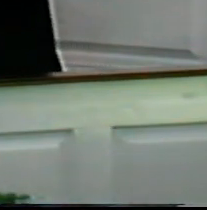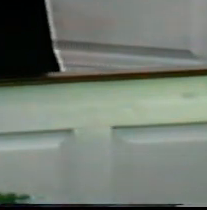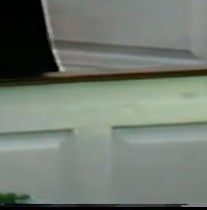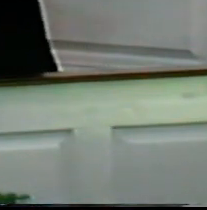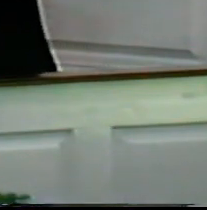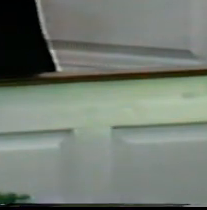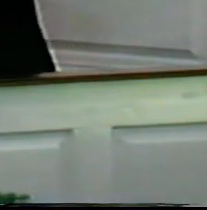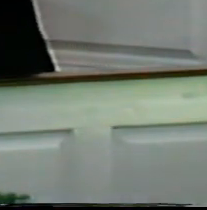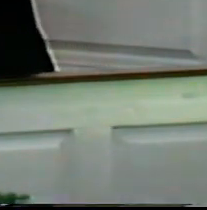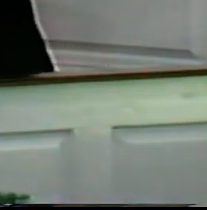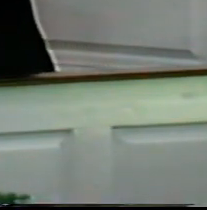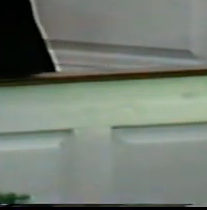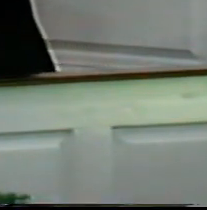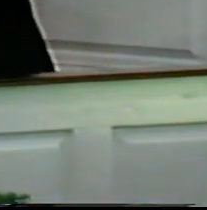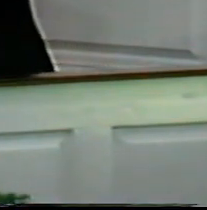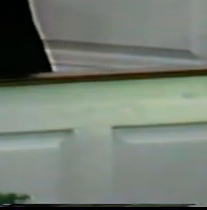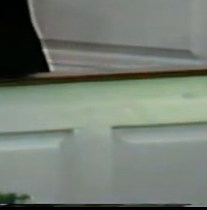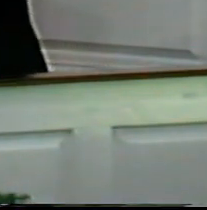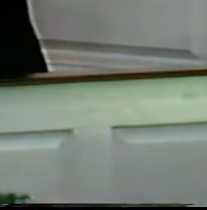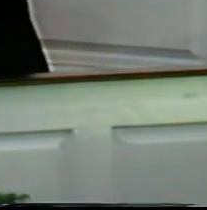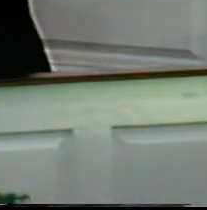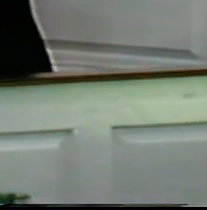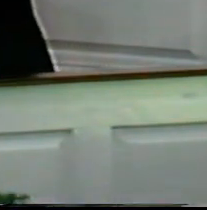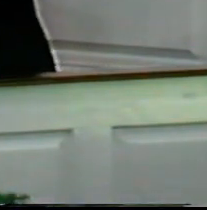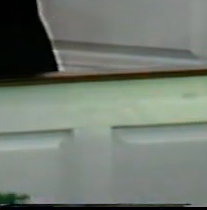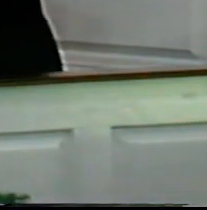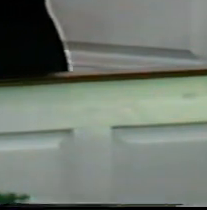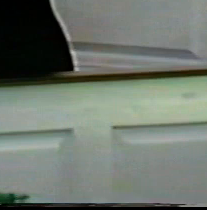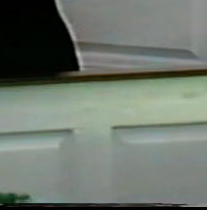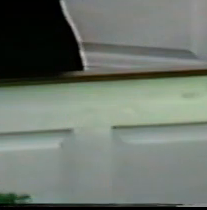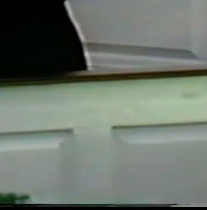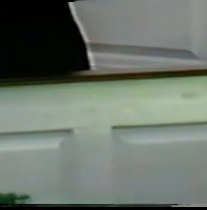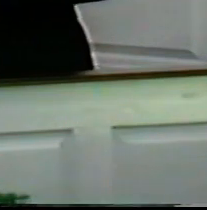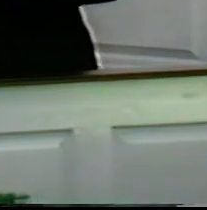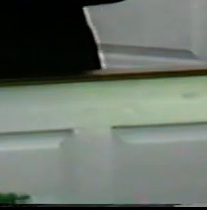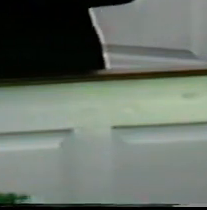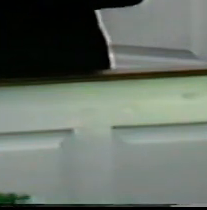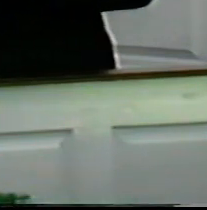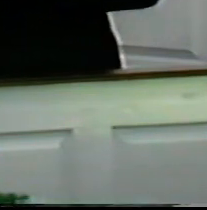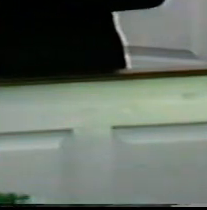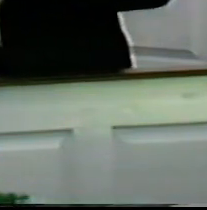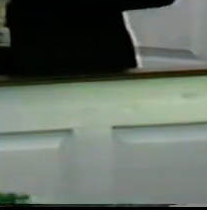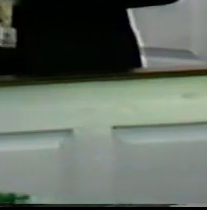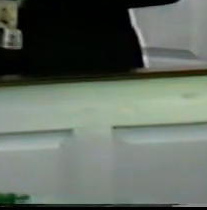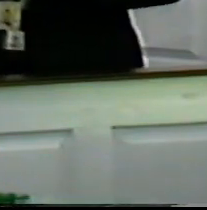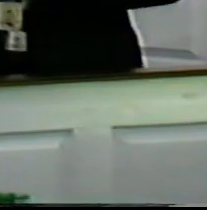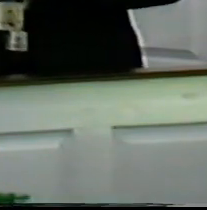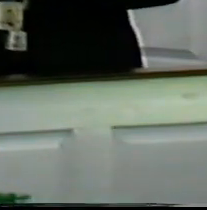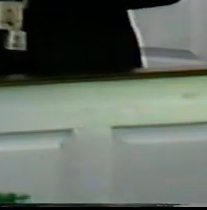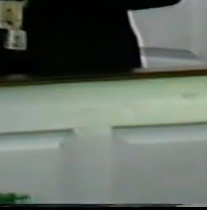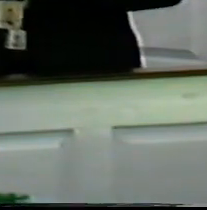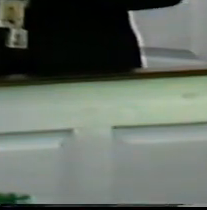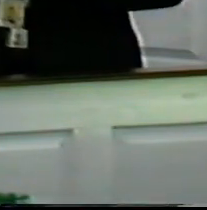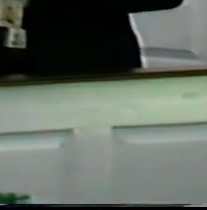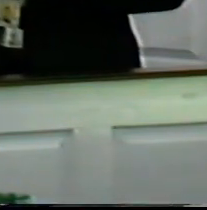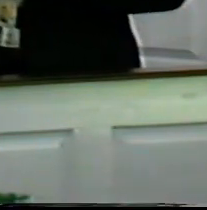grace. Now I'm a child of that heavenly